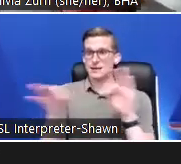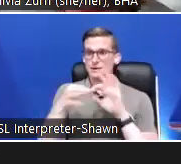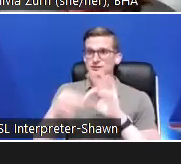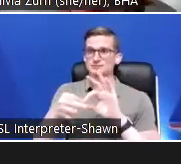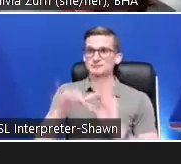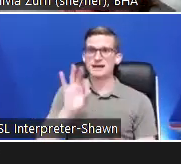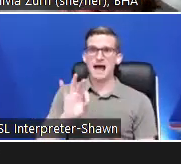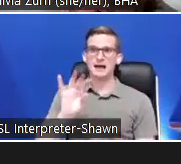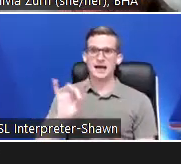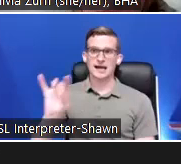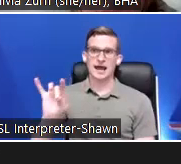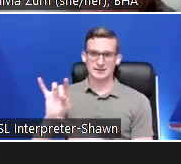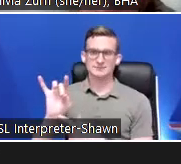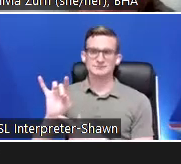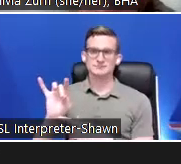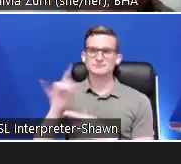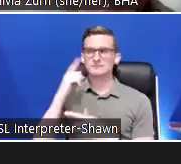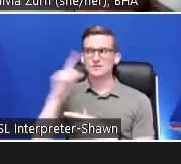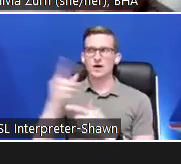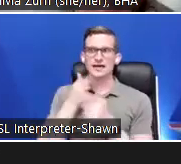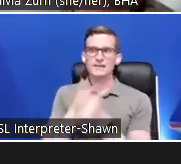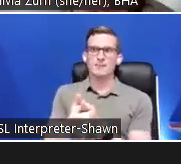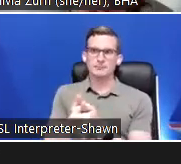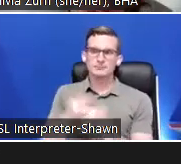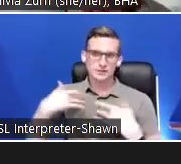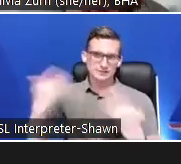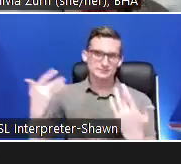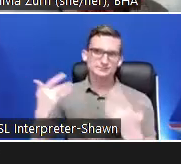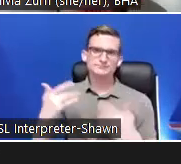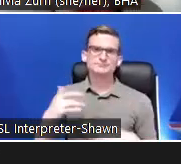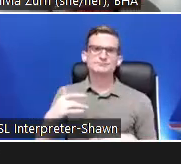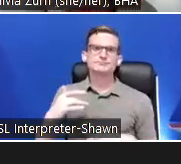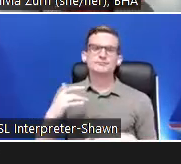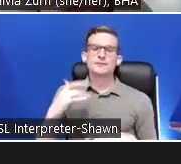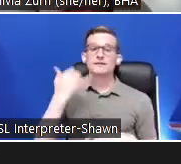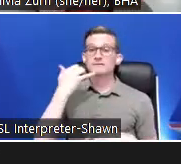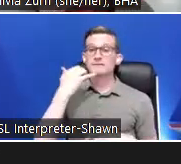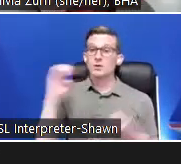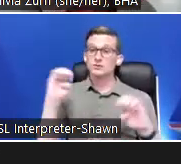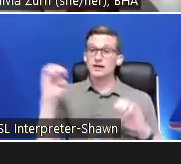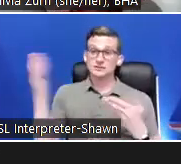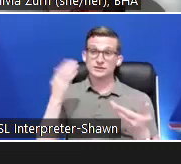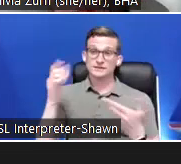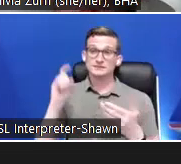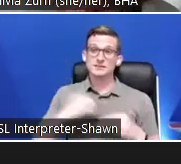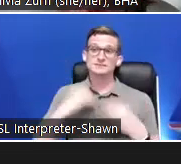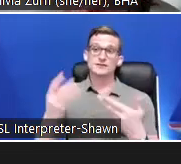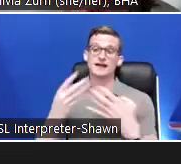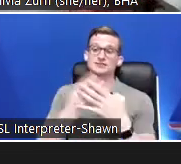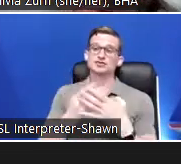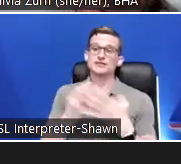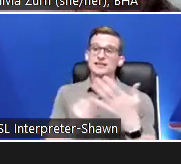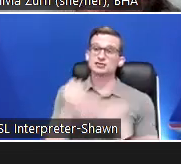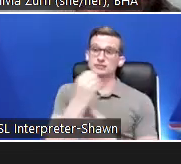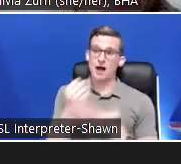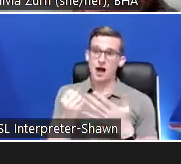with what's going on. And then telephone crisis services must provide screening and triage, psychosocial